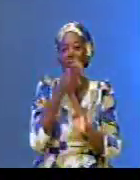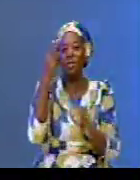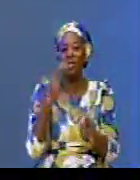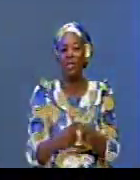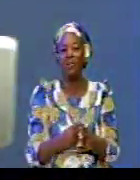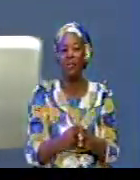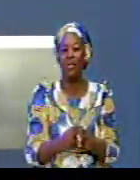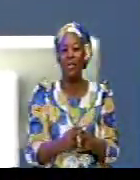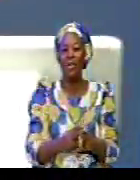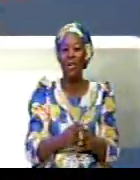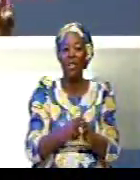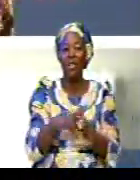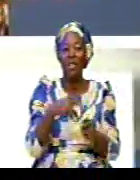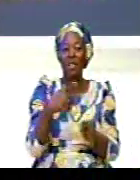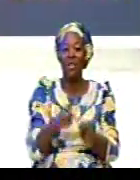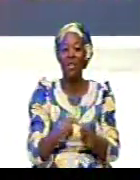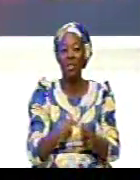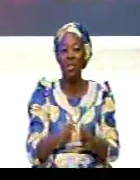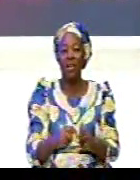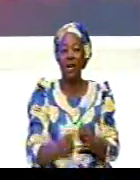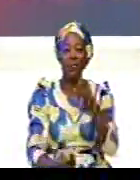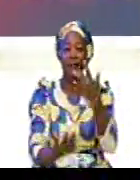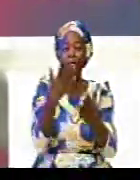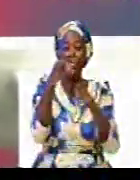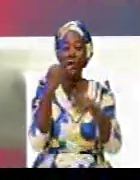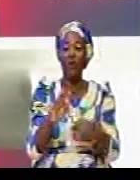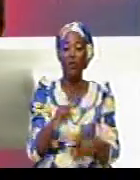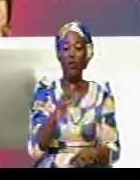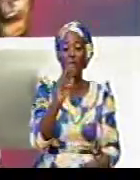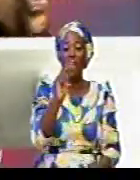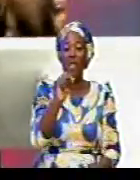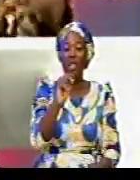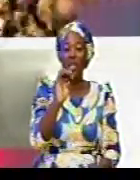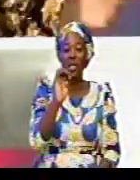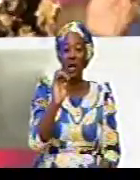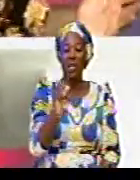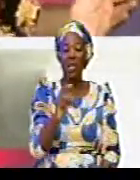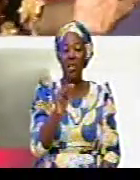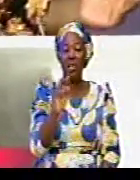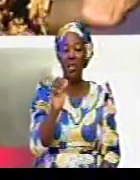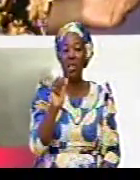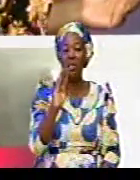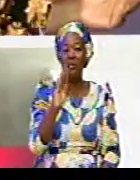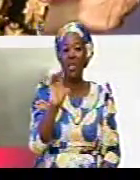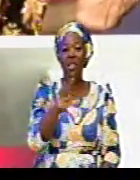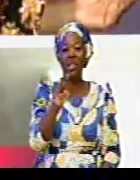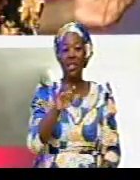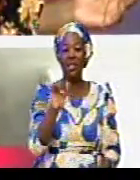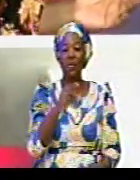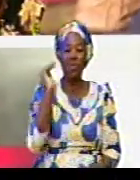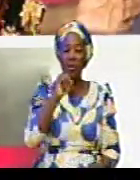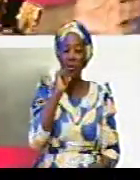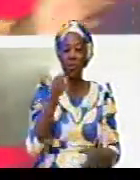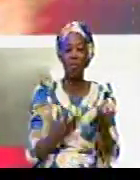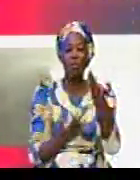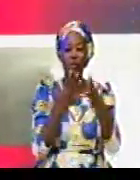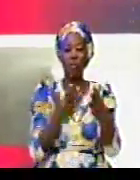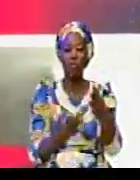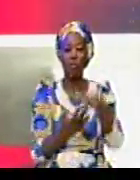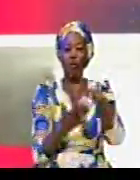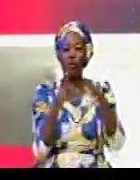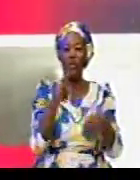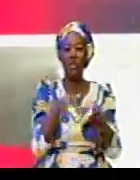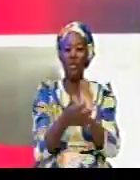The river will not drown you. The furnace of Nebuchadnezzar will